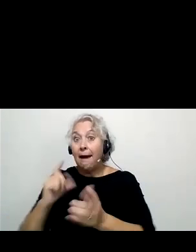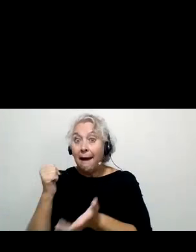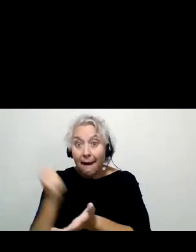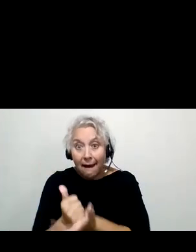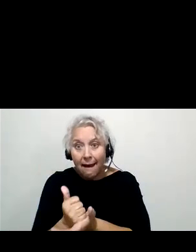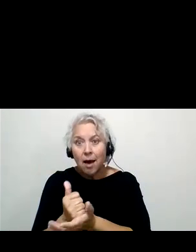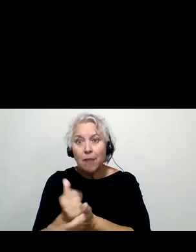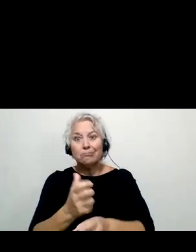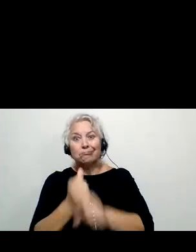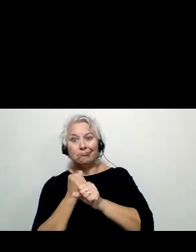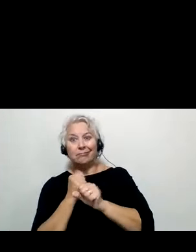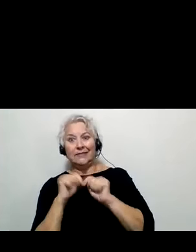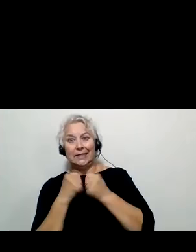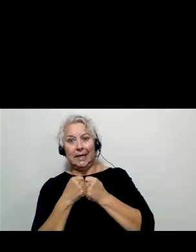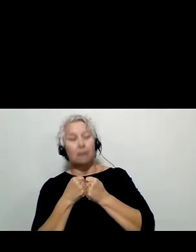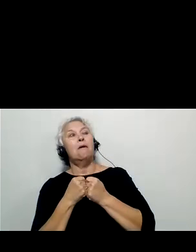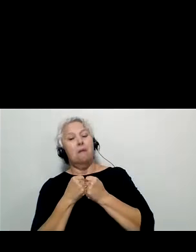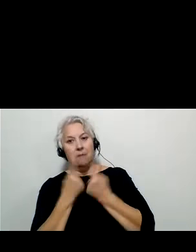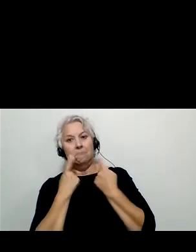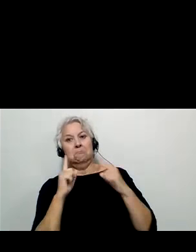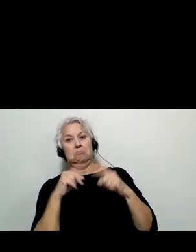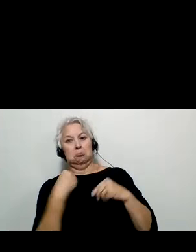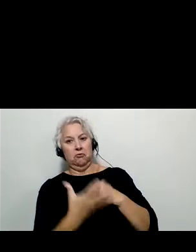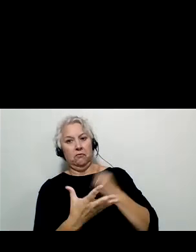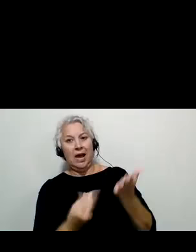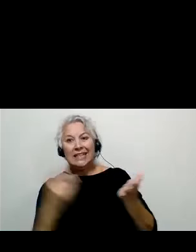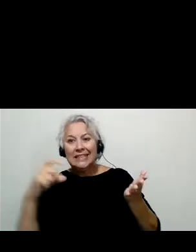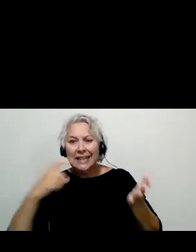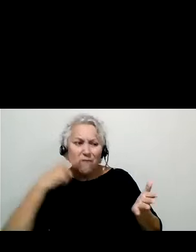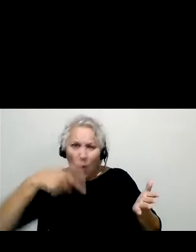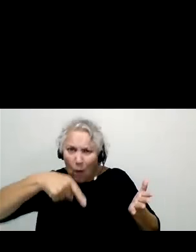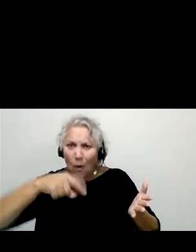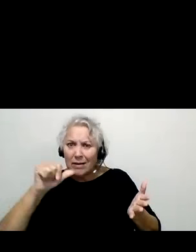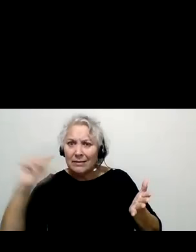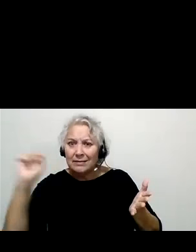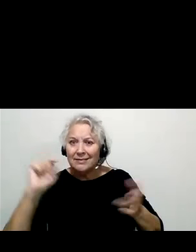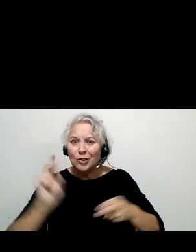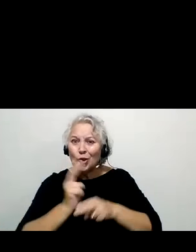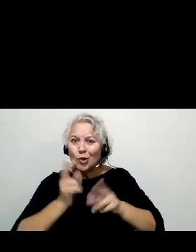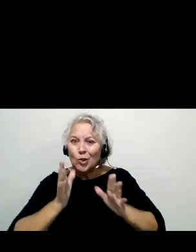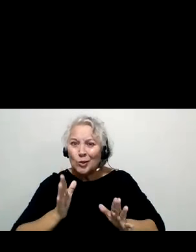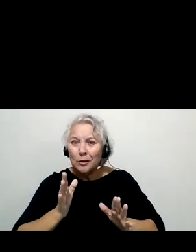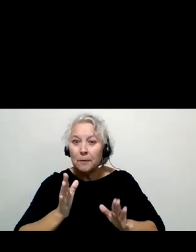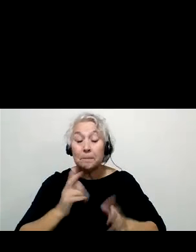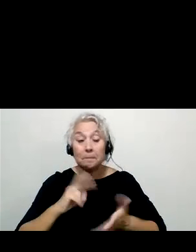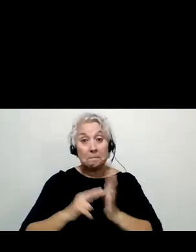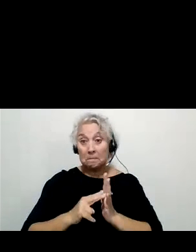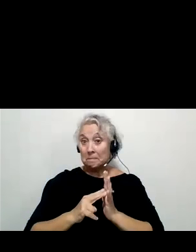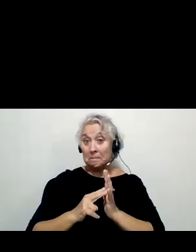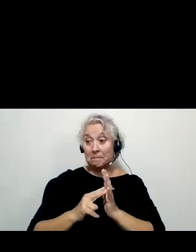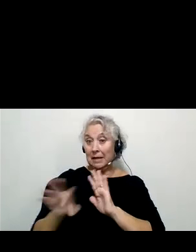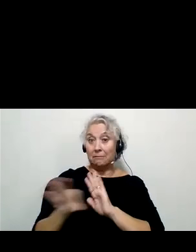or team to successfully provide needed supports for the assistive technology user. This involves the assignment